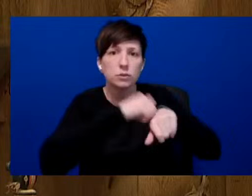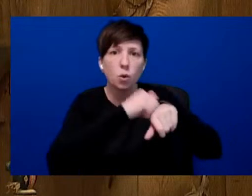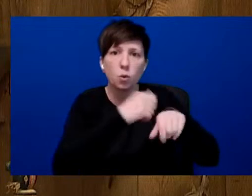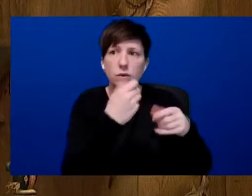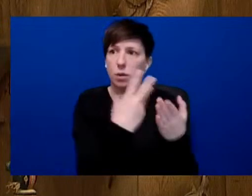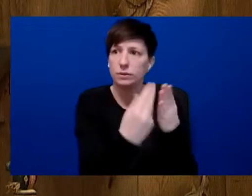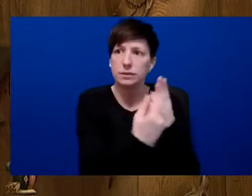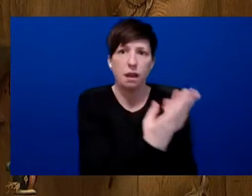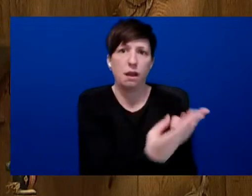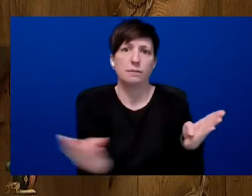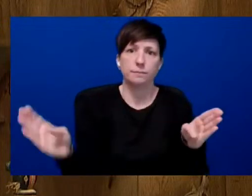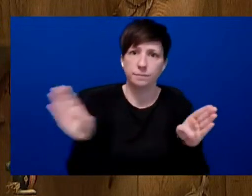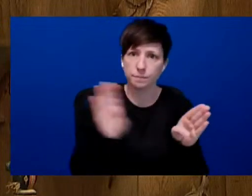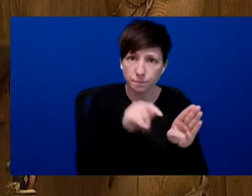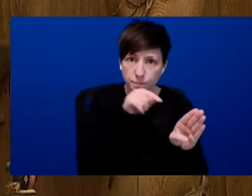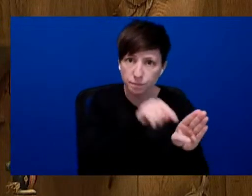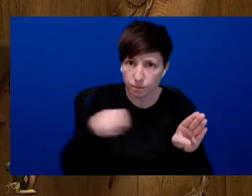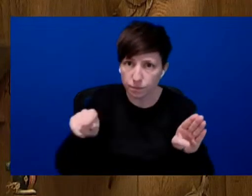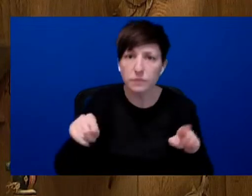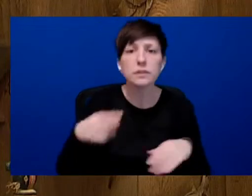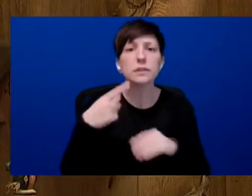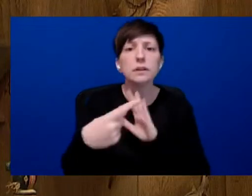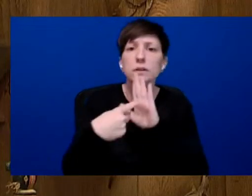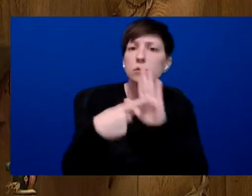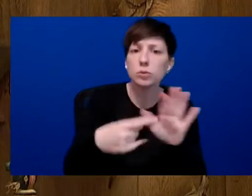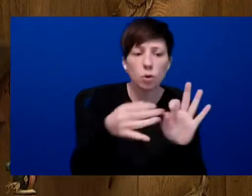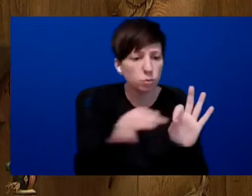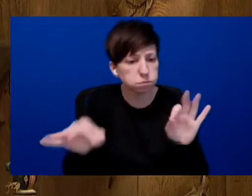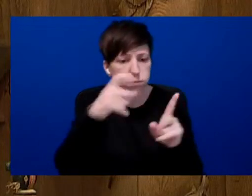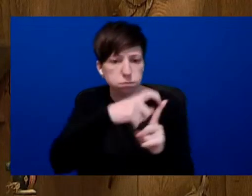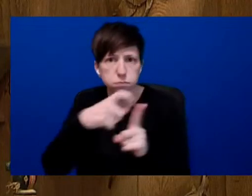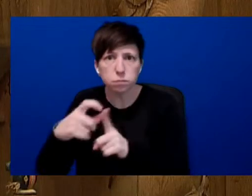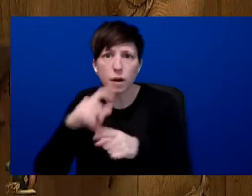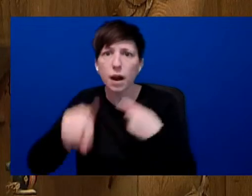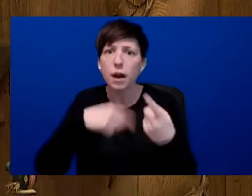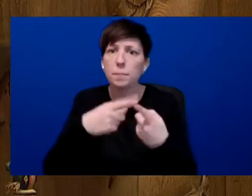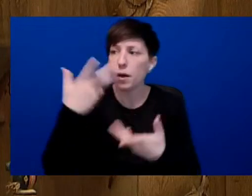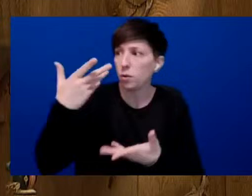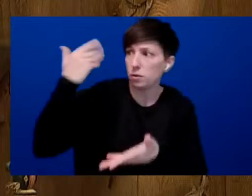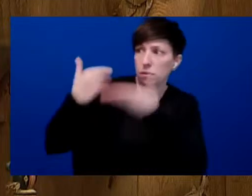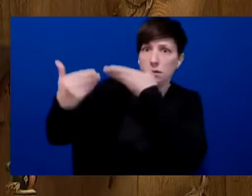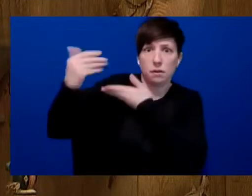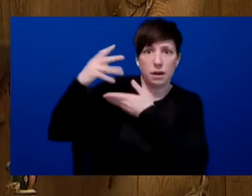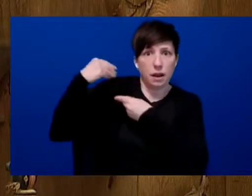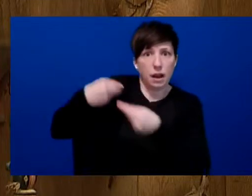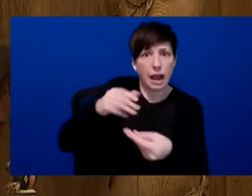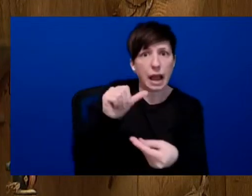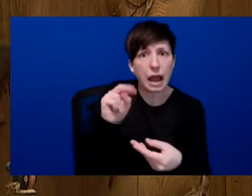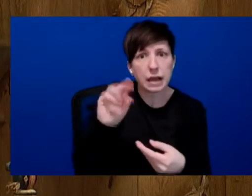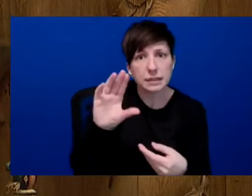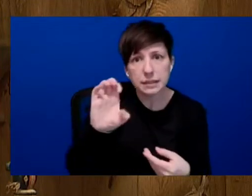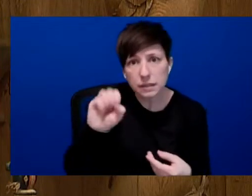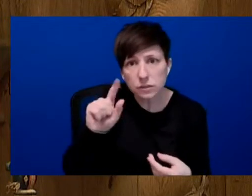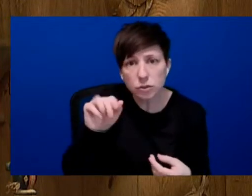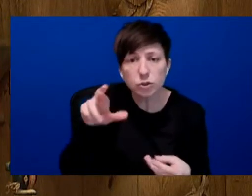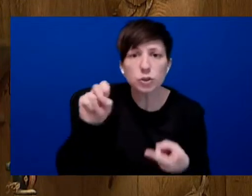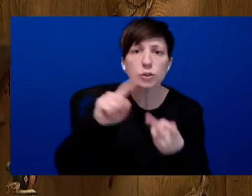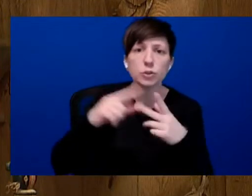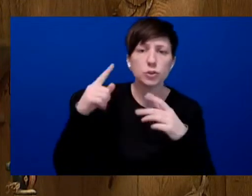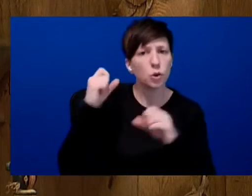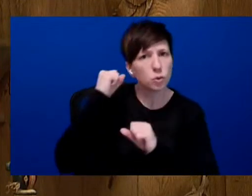These words about ancestors, warriors, and children symbolize a new era, one of the